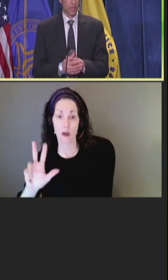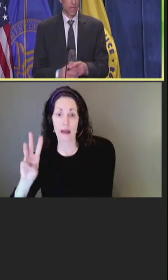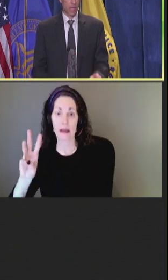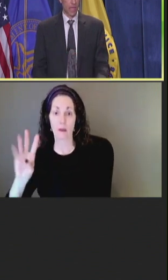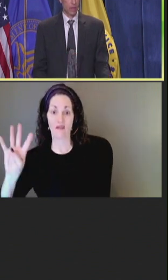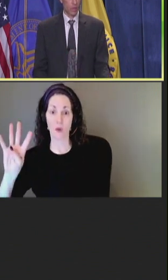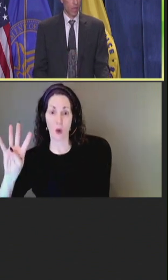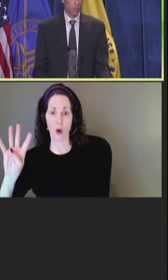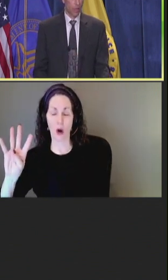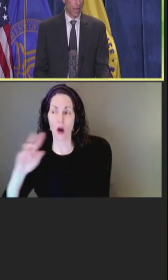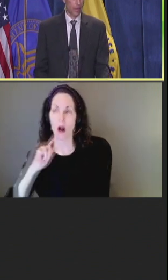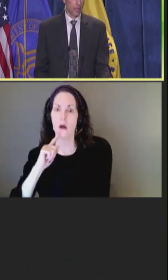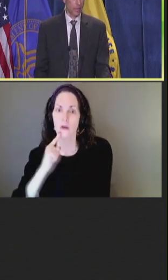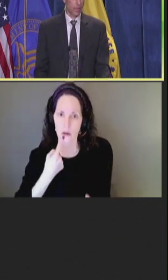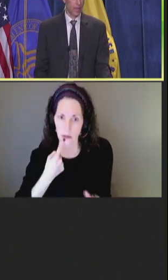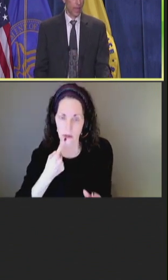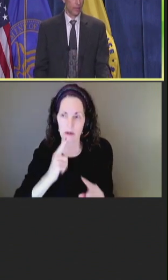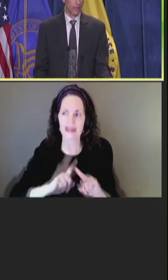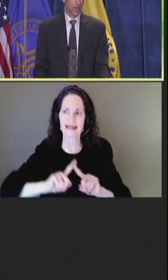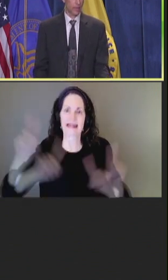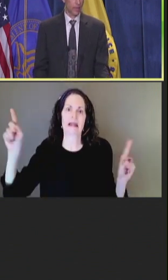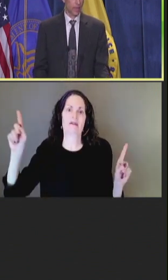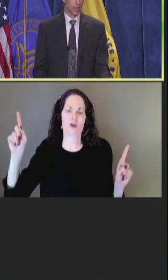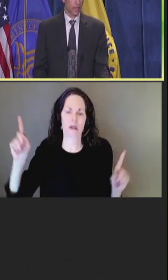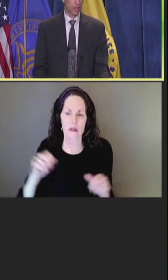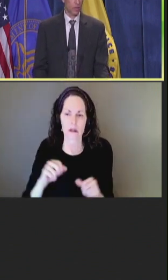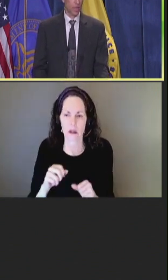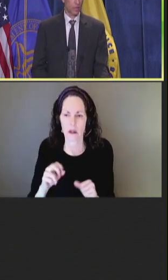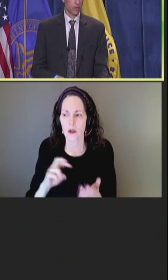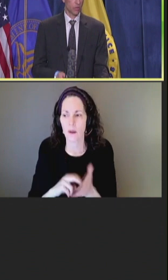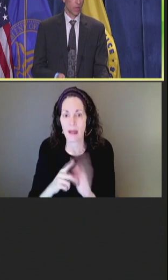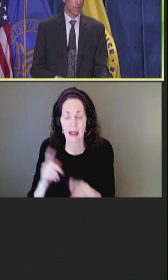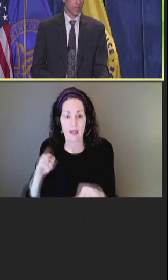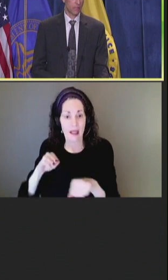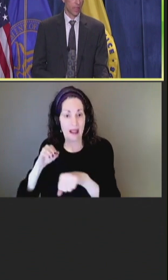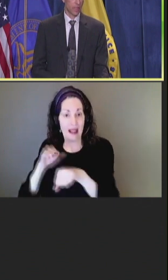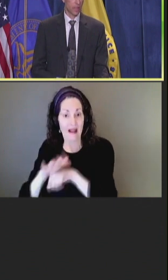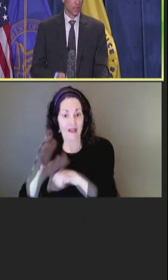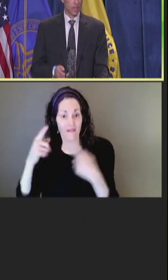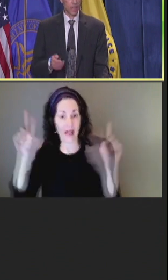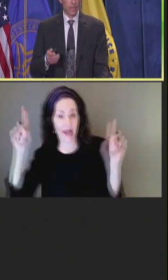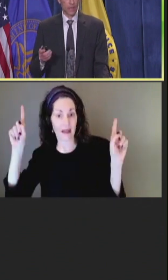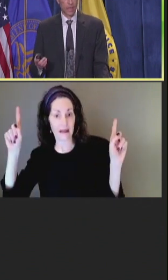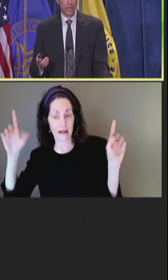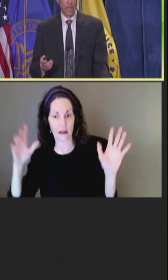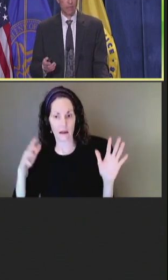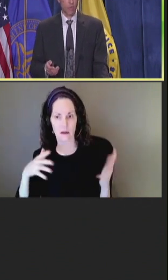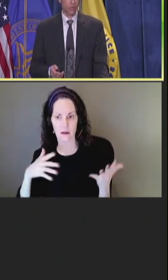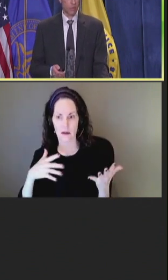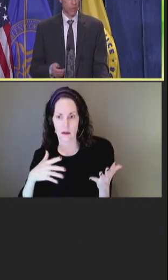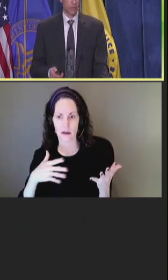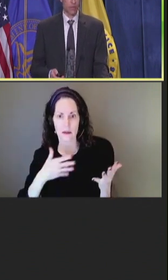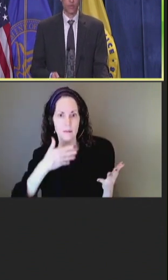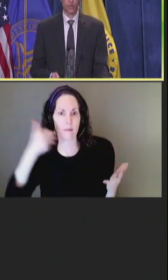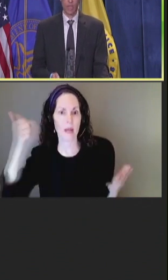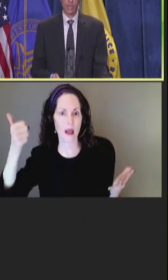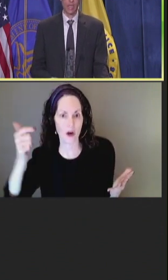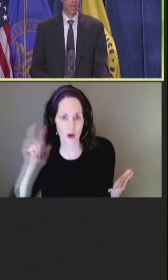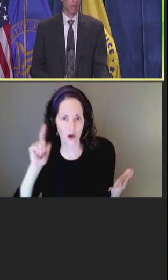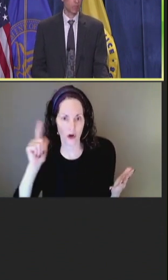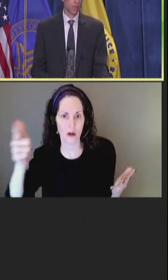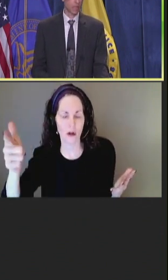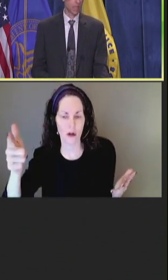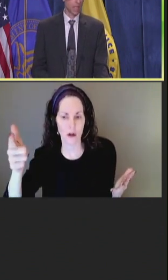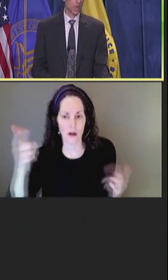difference. And what I'll point out is that that effect is quite significant in that latest time point, particularly for the neutralizing